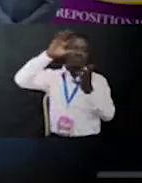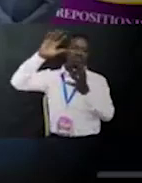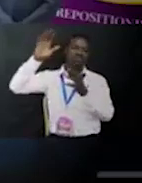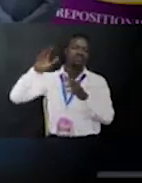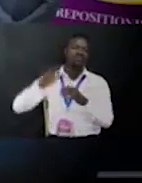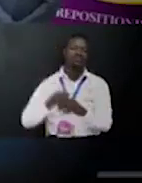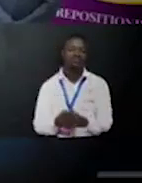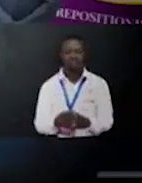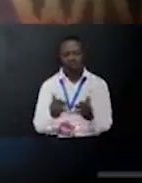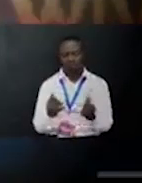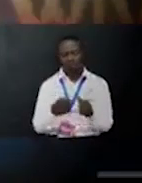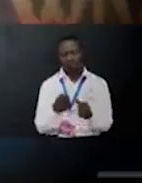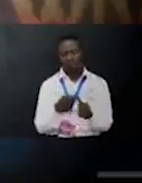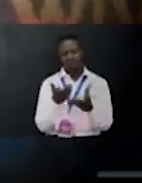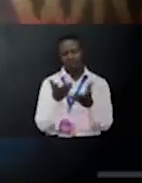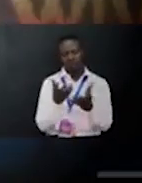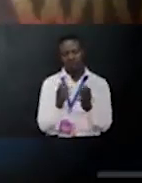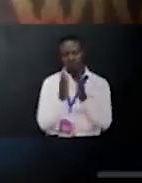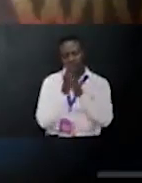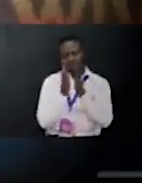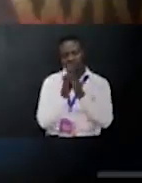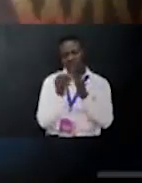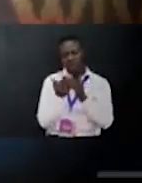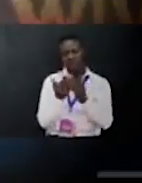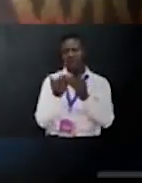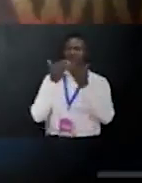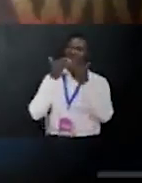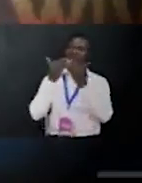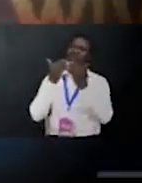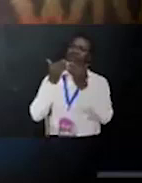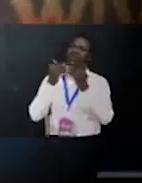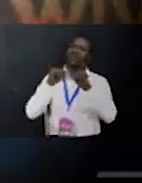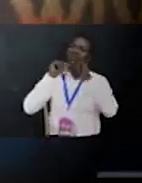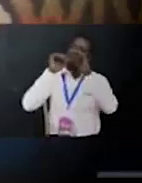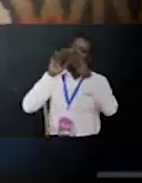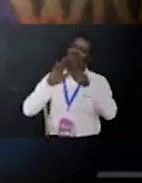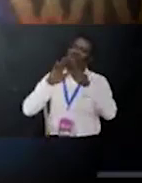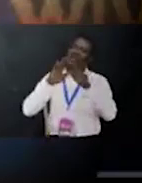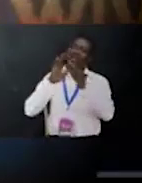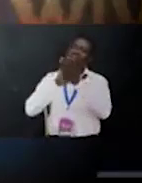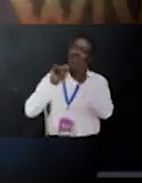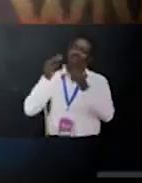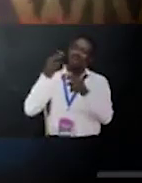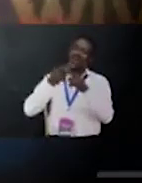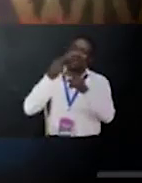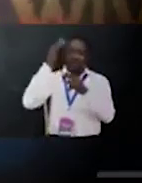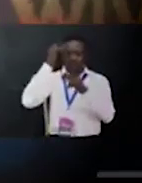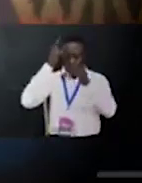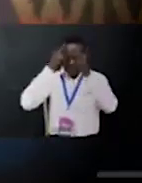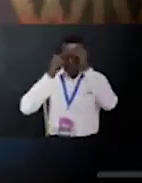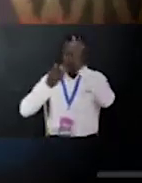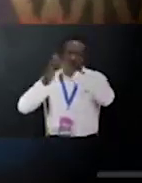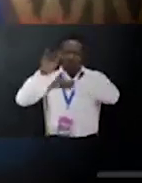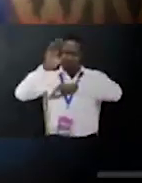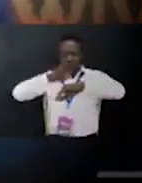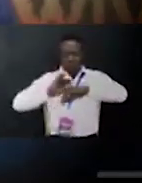by thanking God and blessing His name for the fact that He has called us to be channels through whom